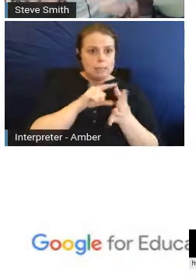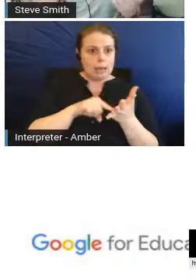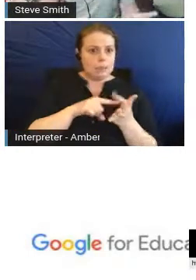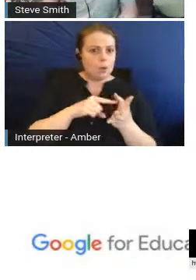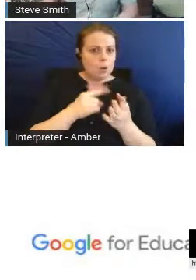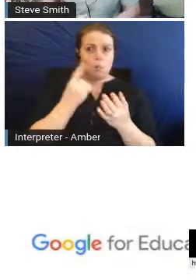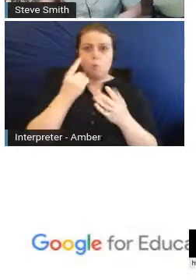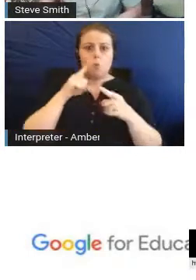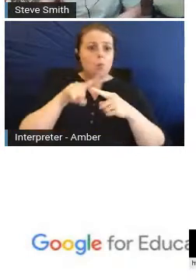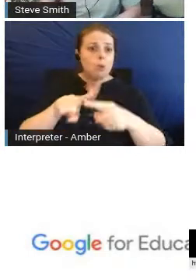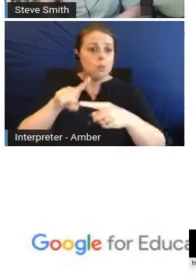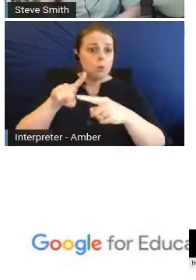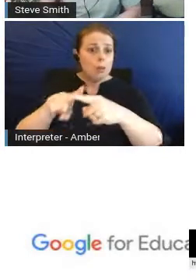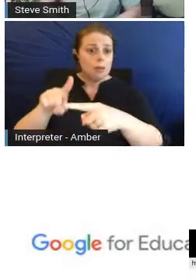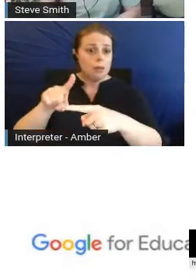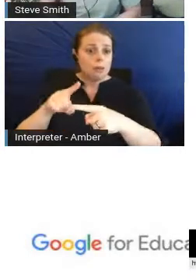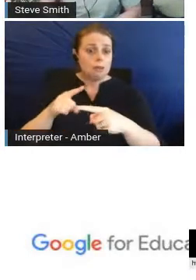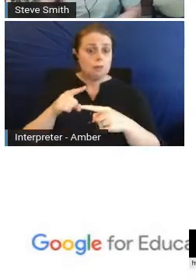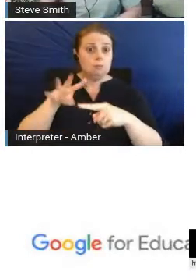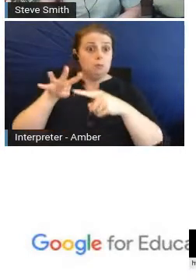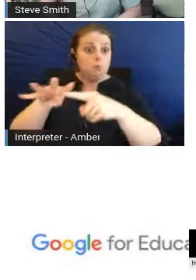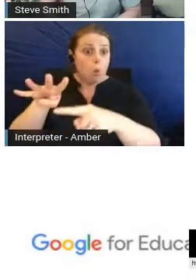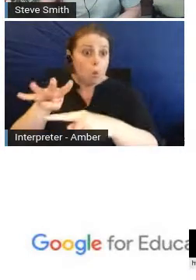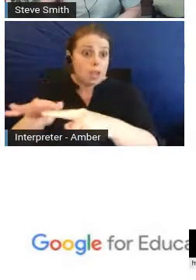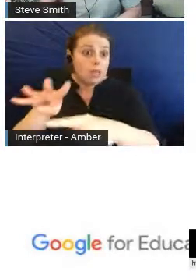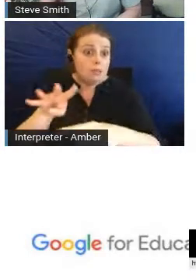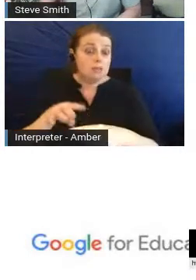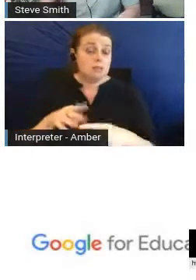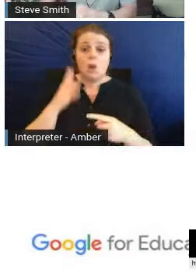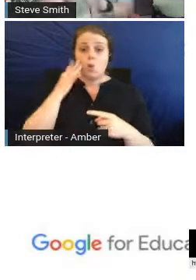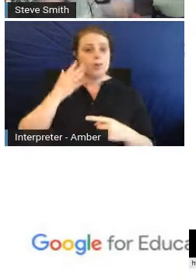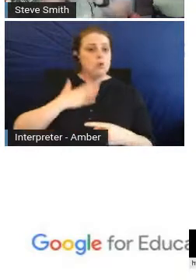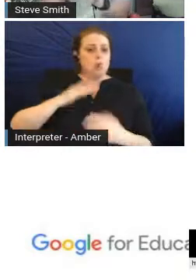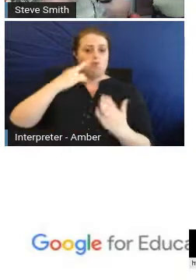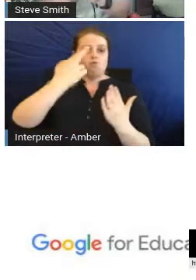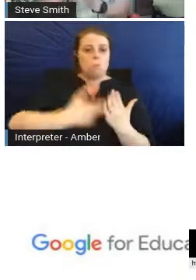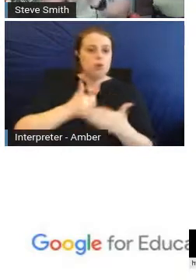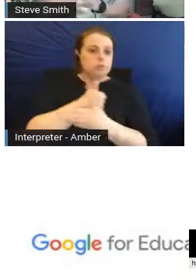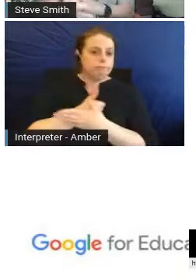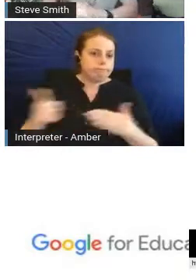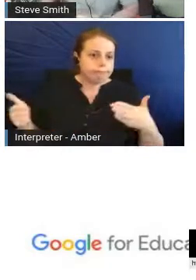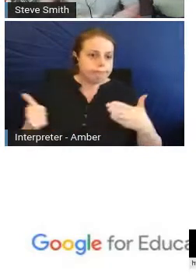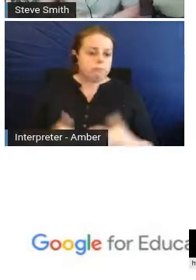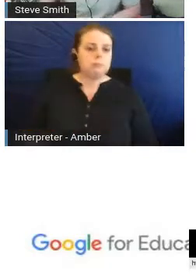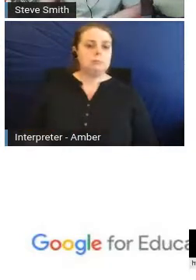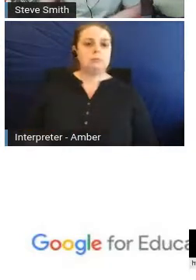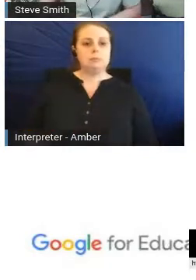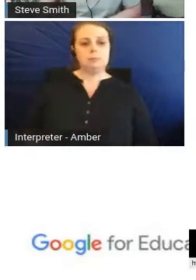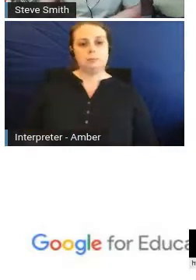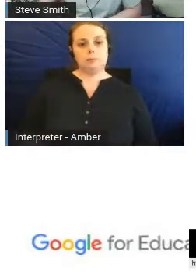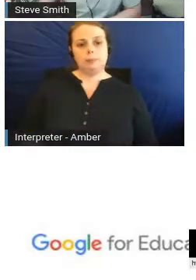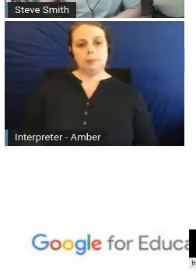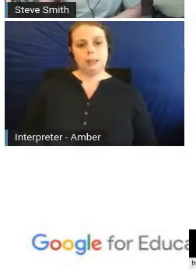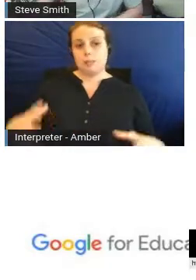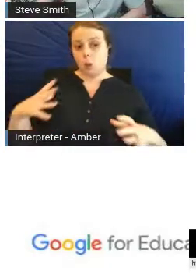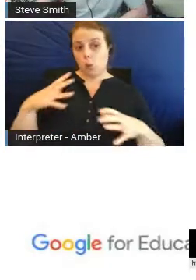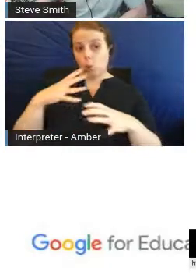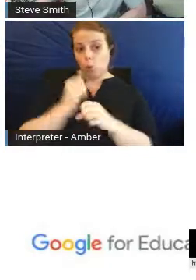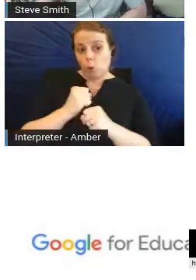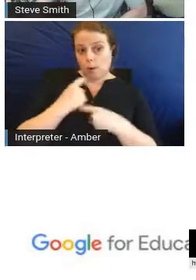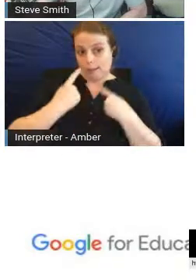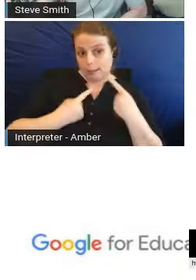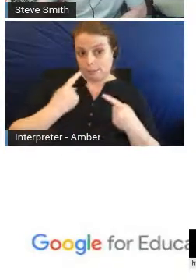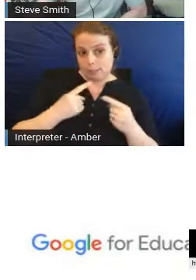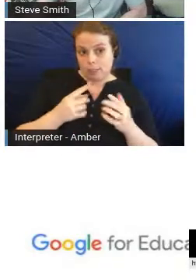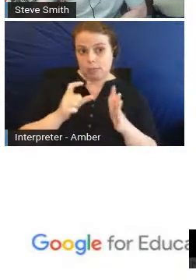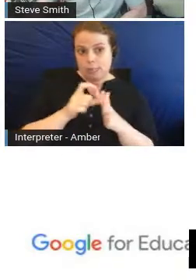month, whenever you want to run these reports. So that's kind of a look at what Data Studio looks like